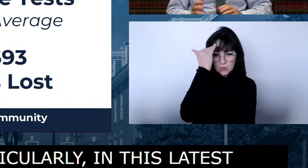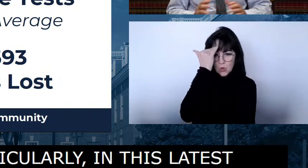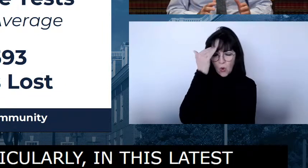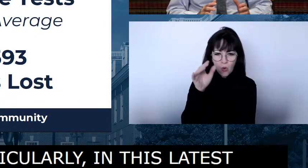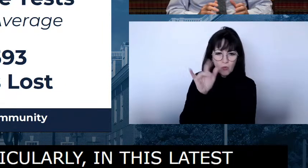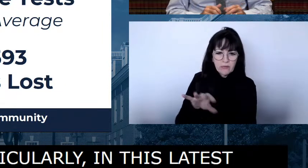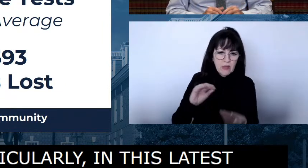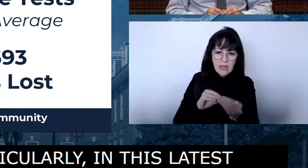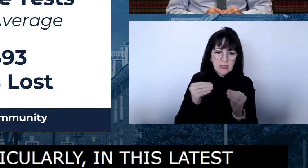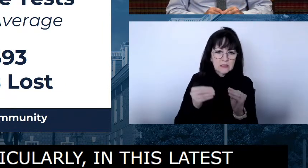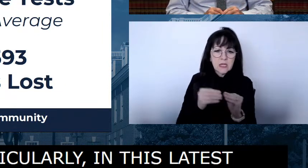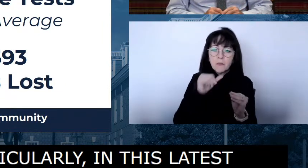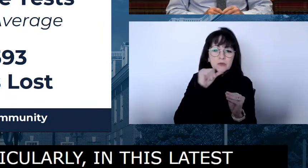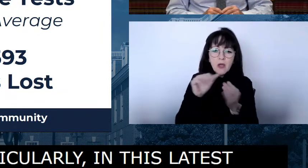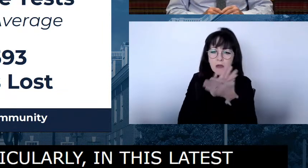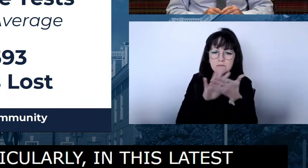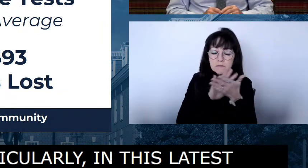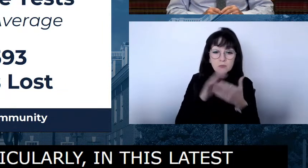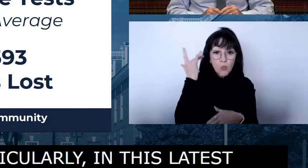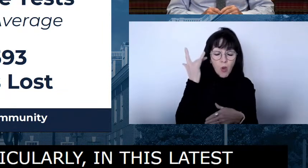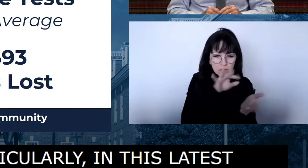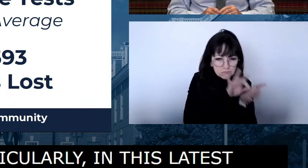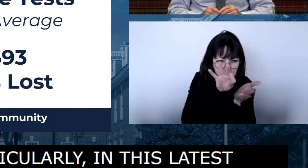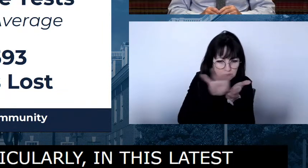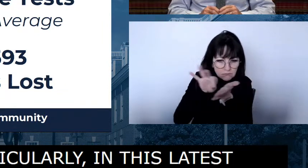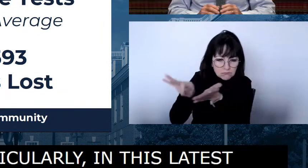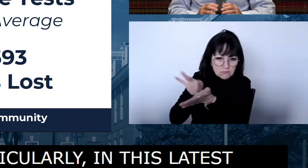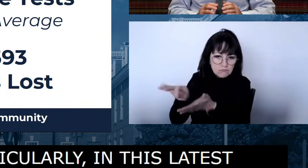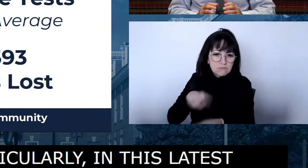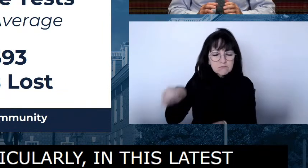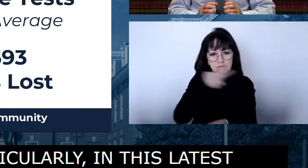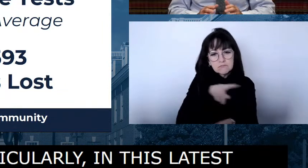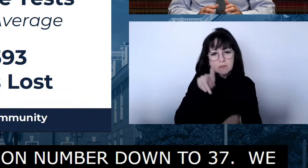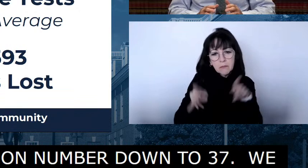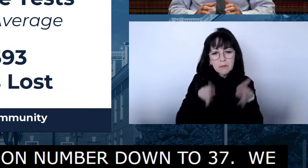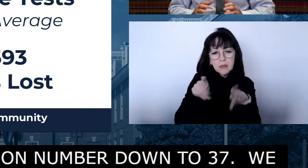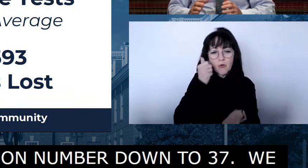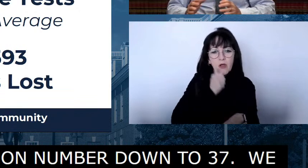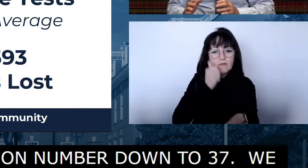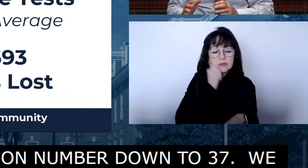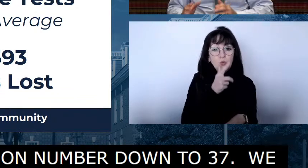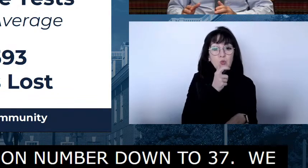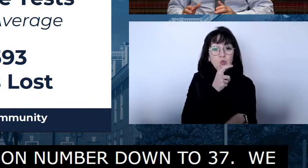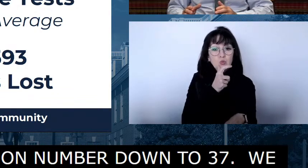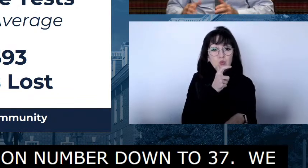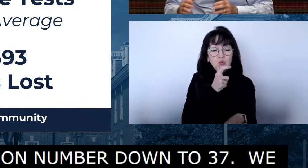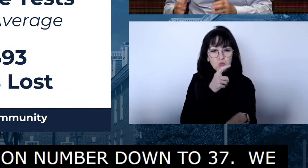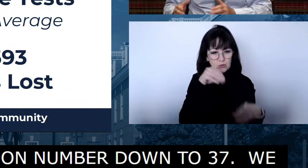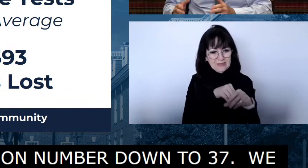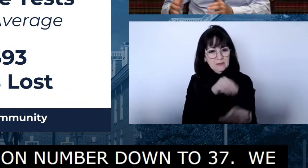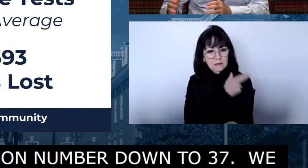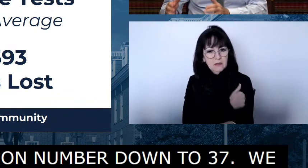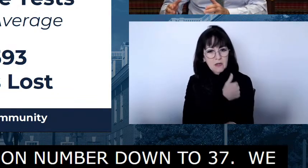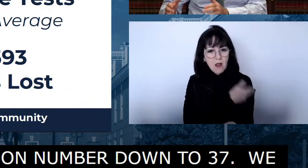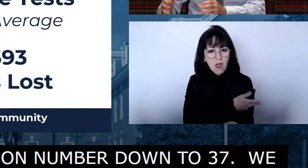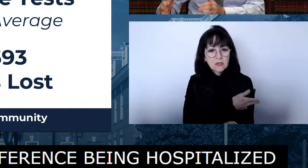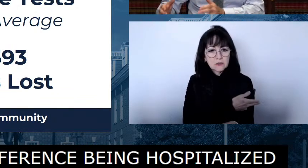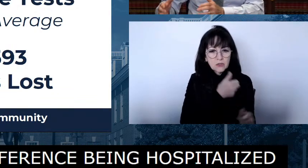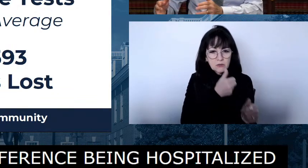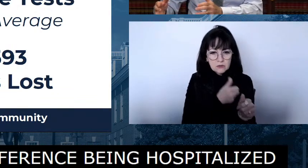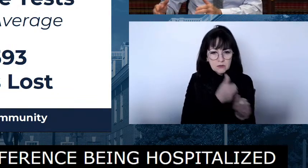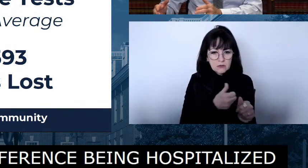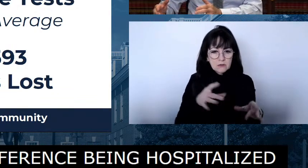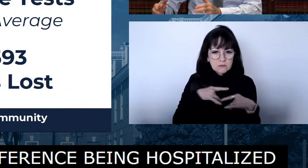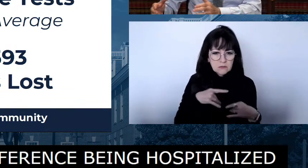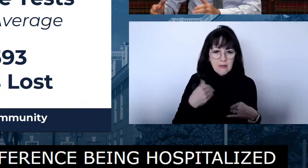We've talked about the difference being hospitalized for COVID, to be treated for COVID,